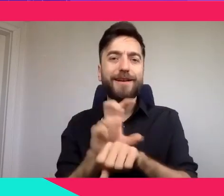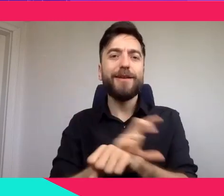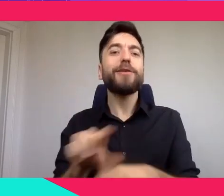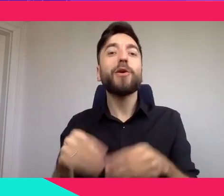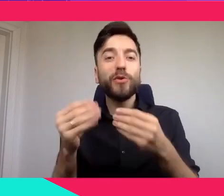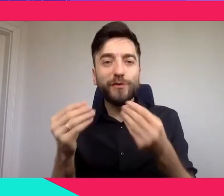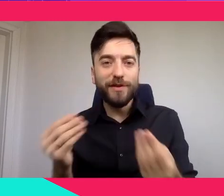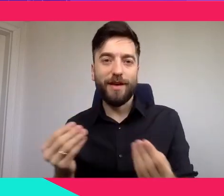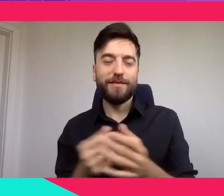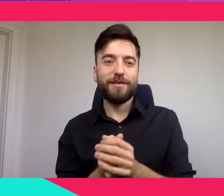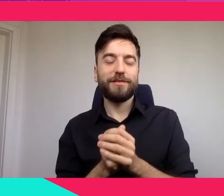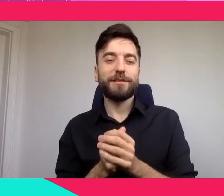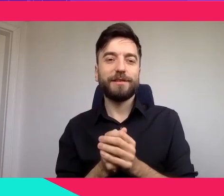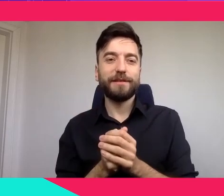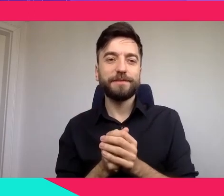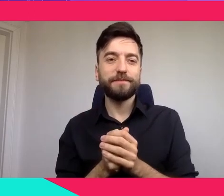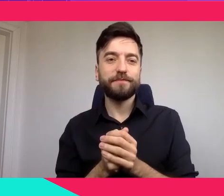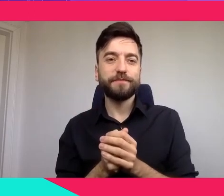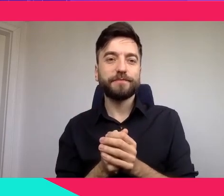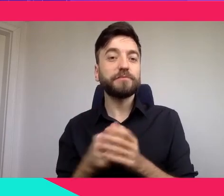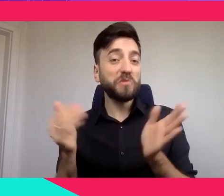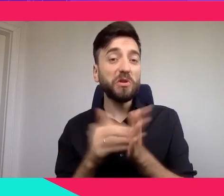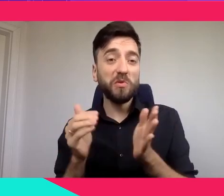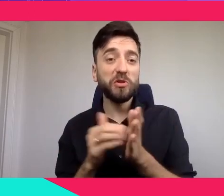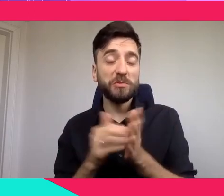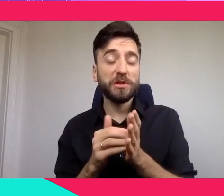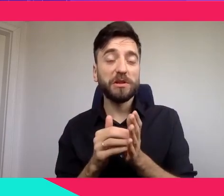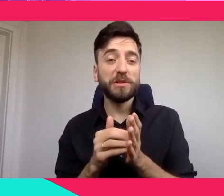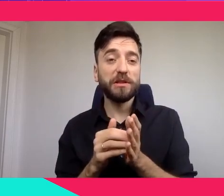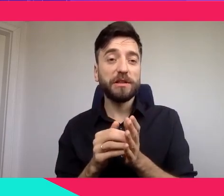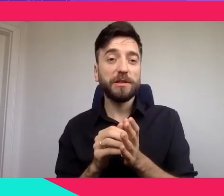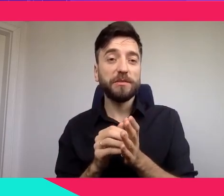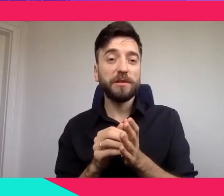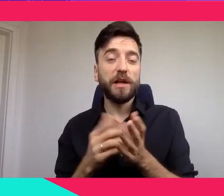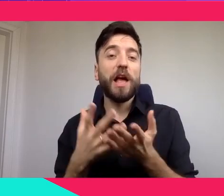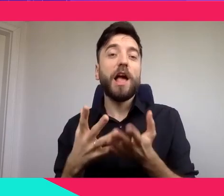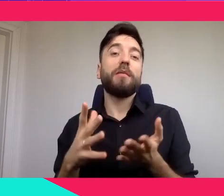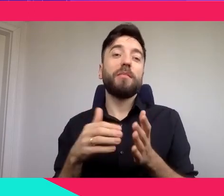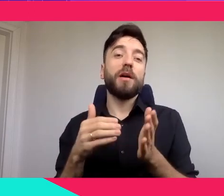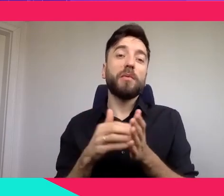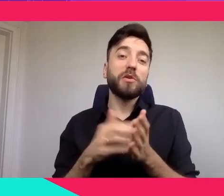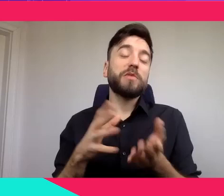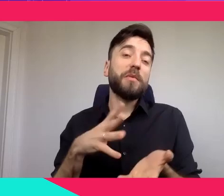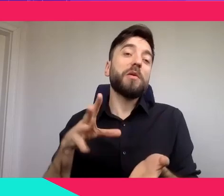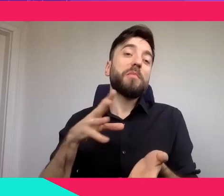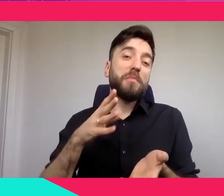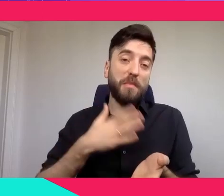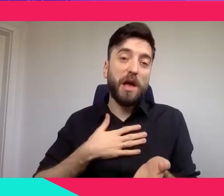embrace the possibilities of being present in people's